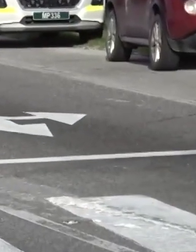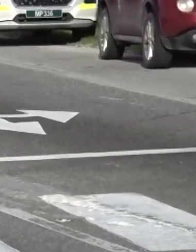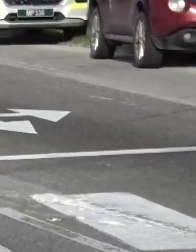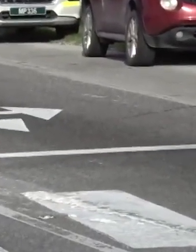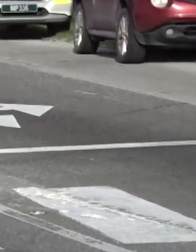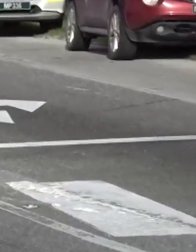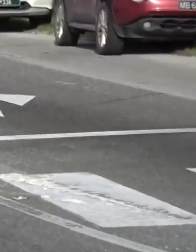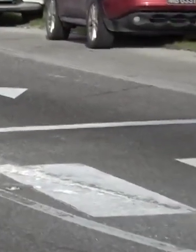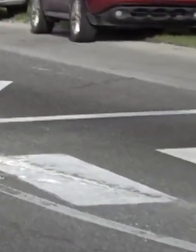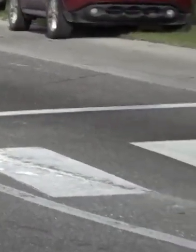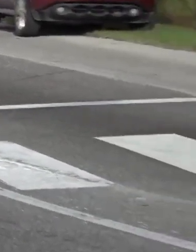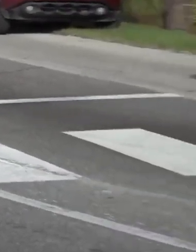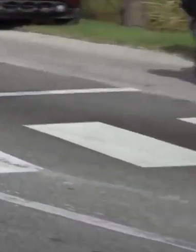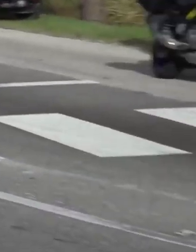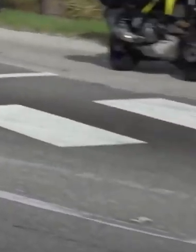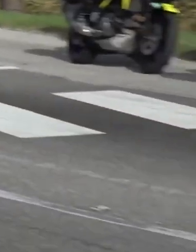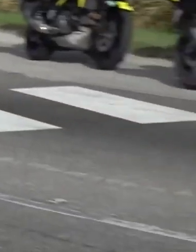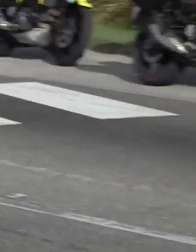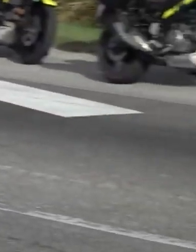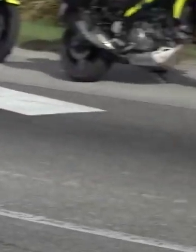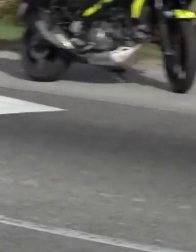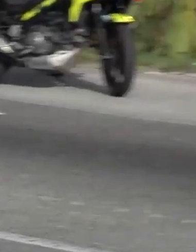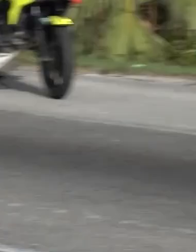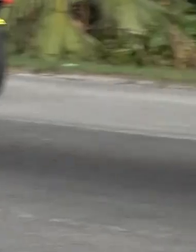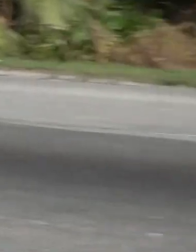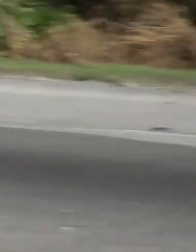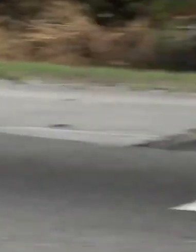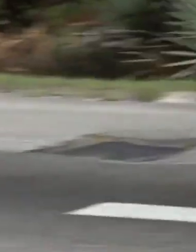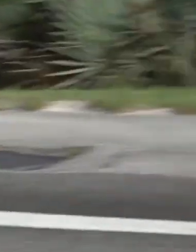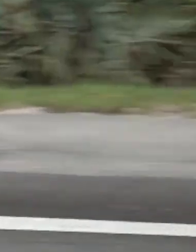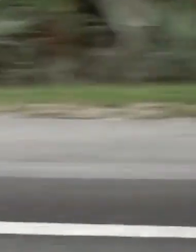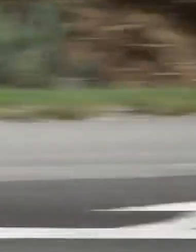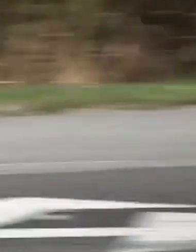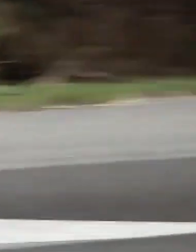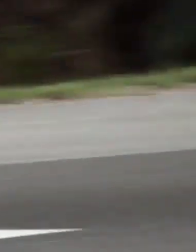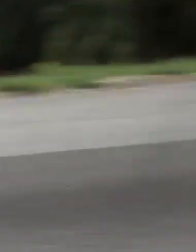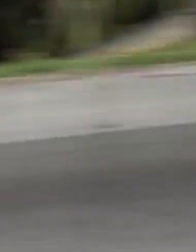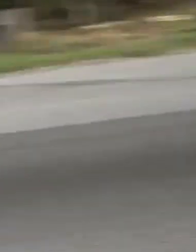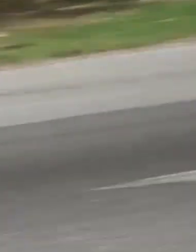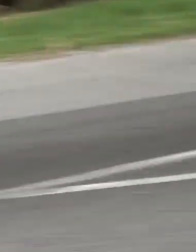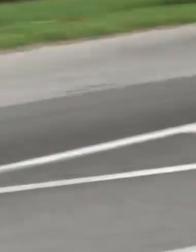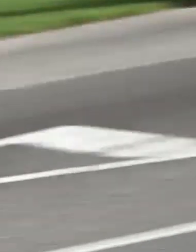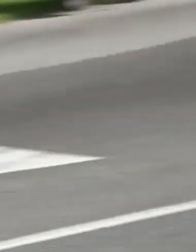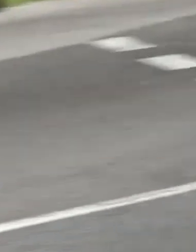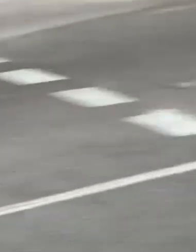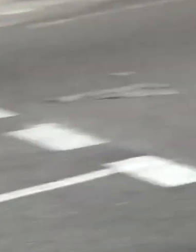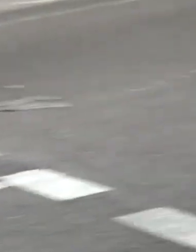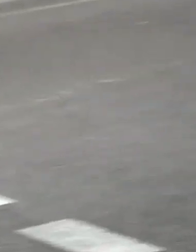supreme. Charlotte Militant of Bermuda, the champion, in 17 minutes,